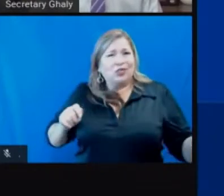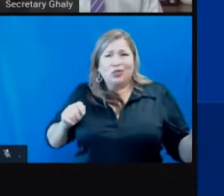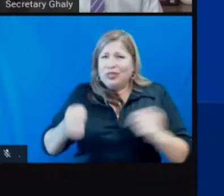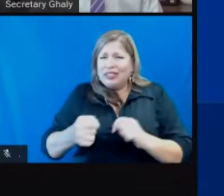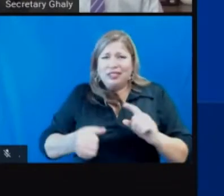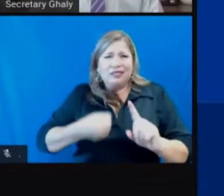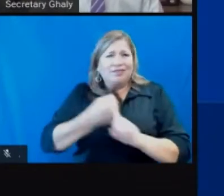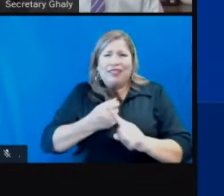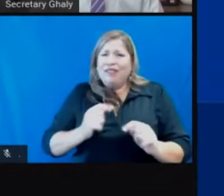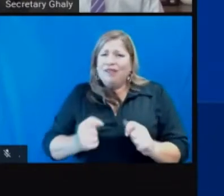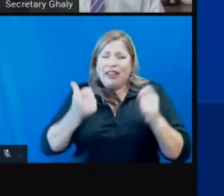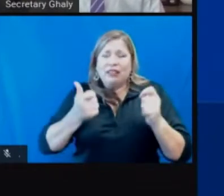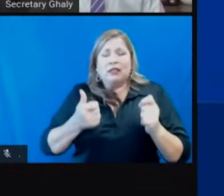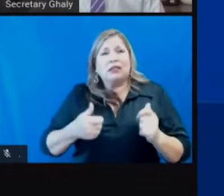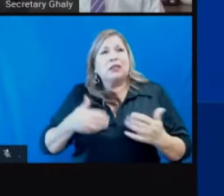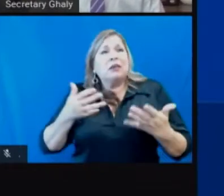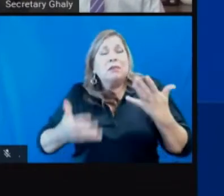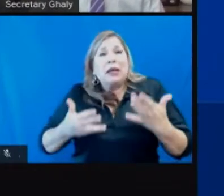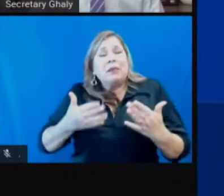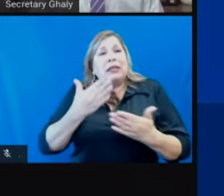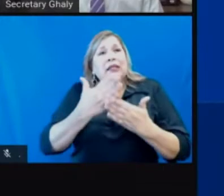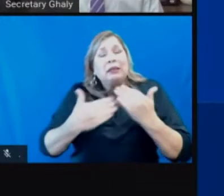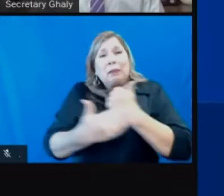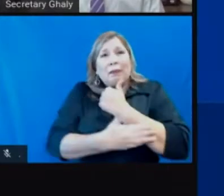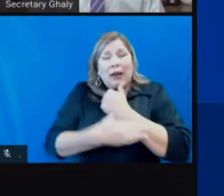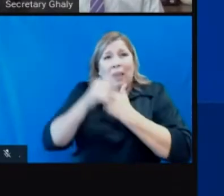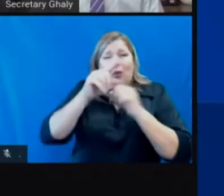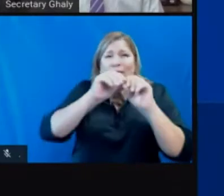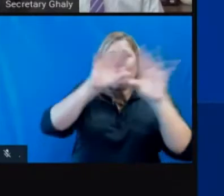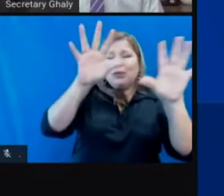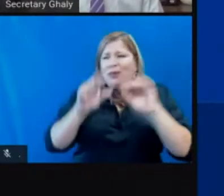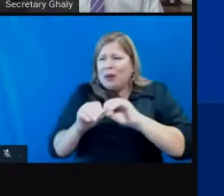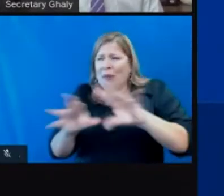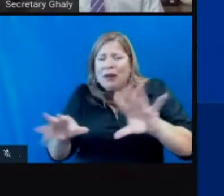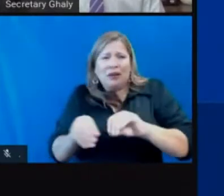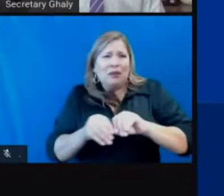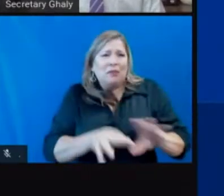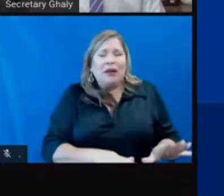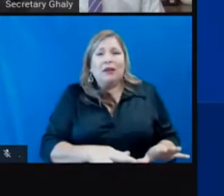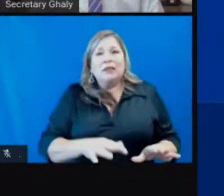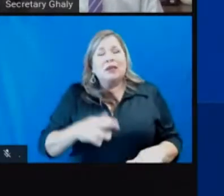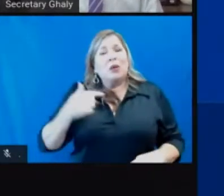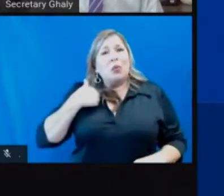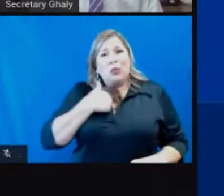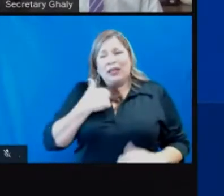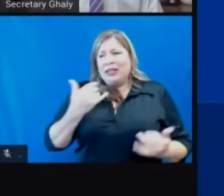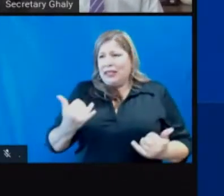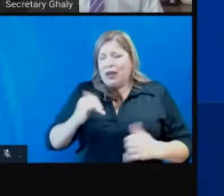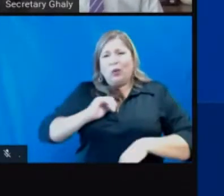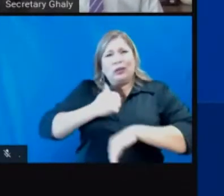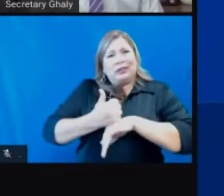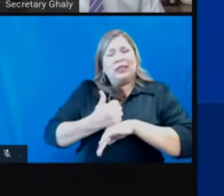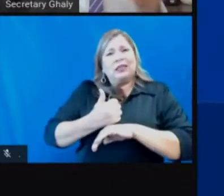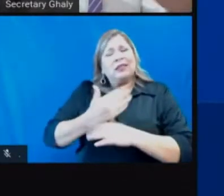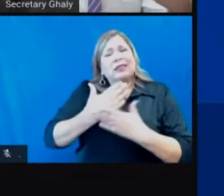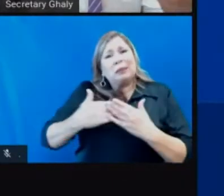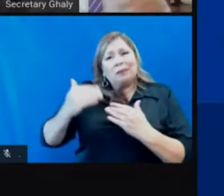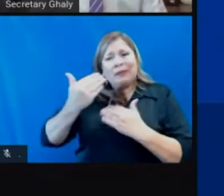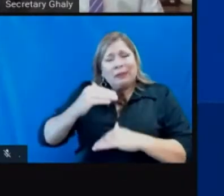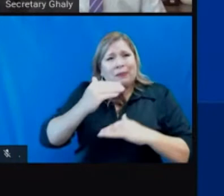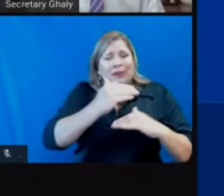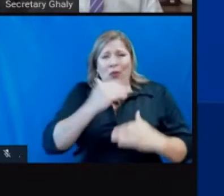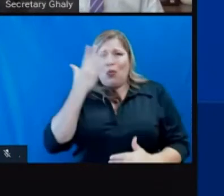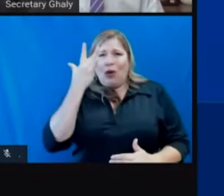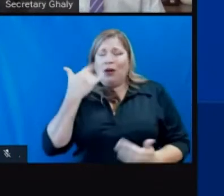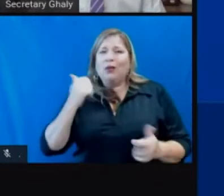maybe just in a handful of counties, but further restrictions is what we hope to avoid. But all tools are on the table. We have sort of that